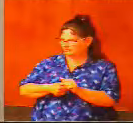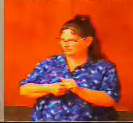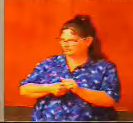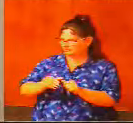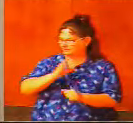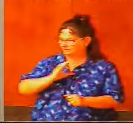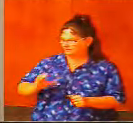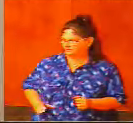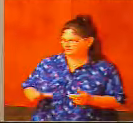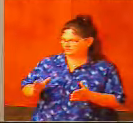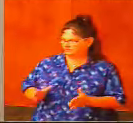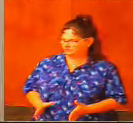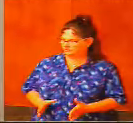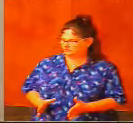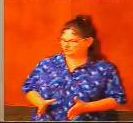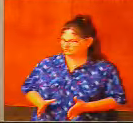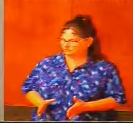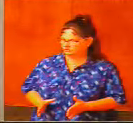Christian,